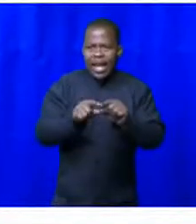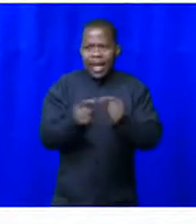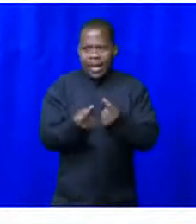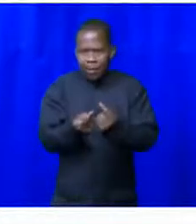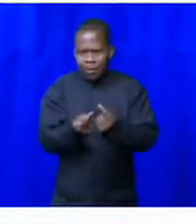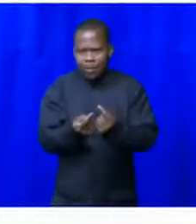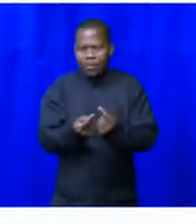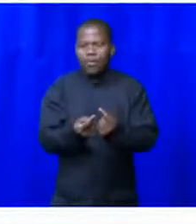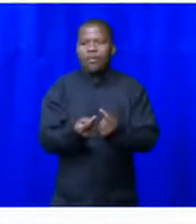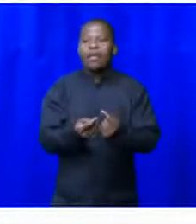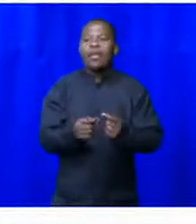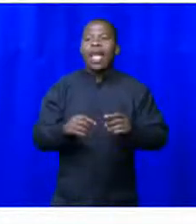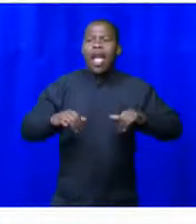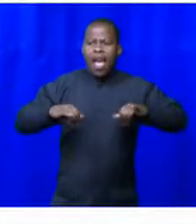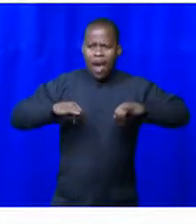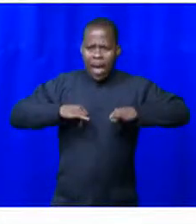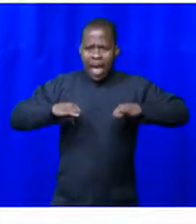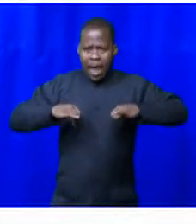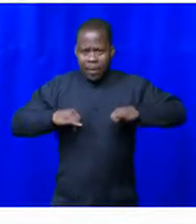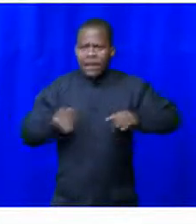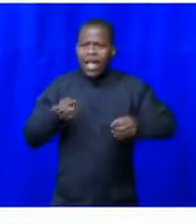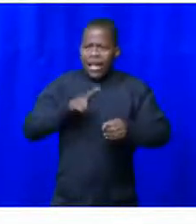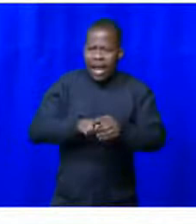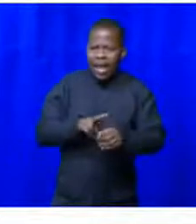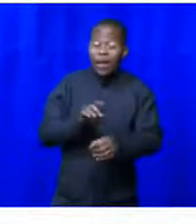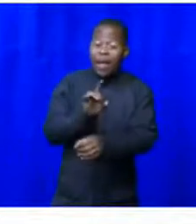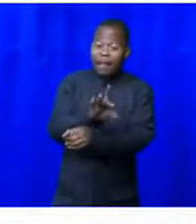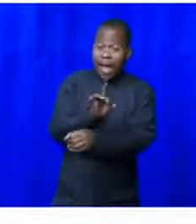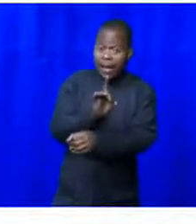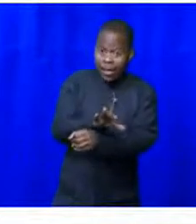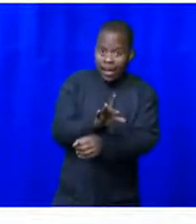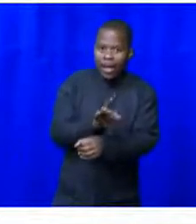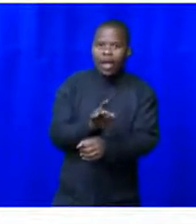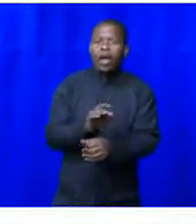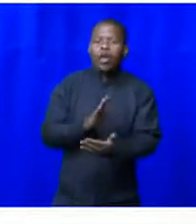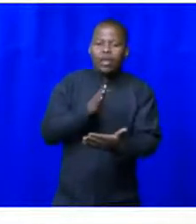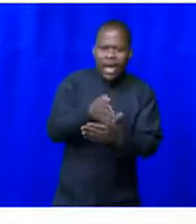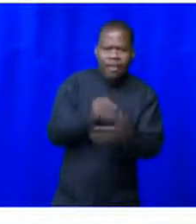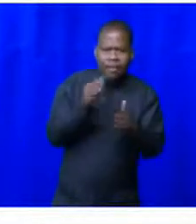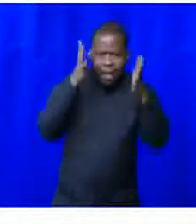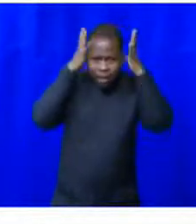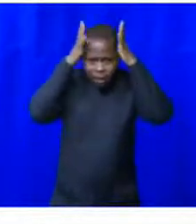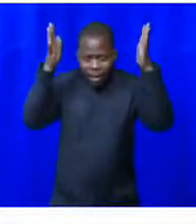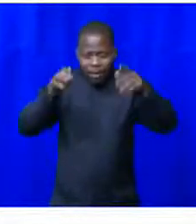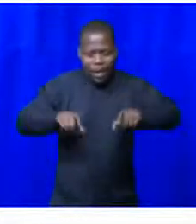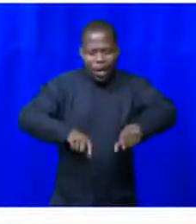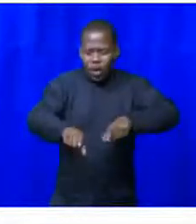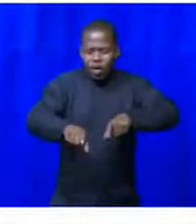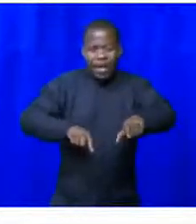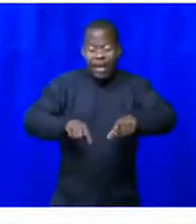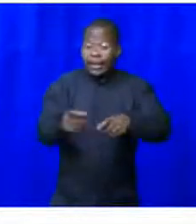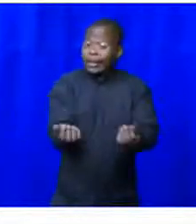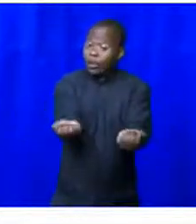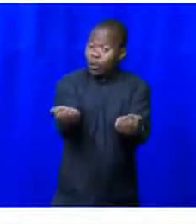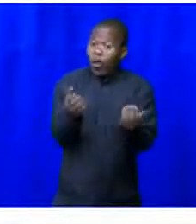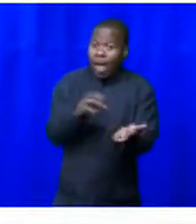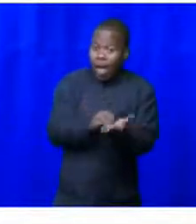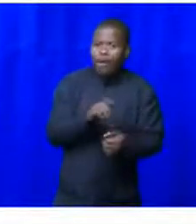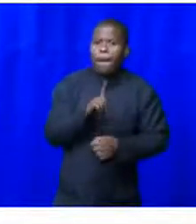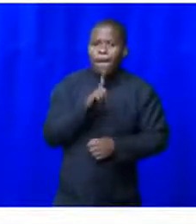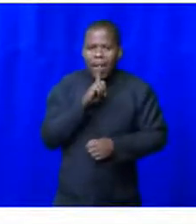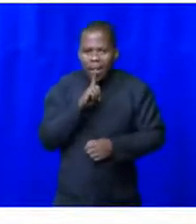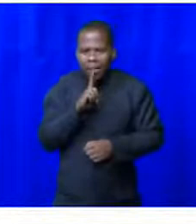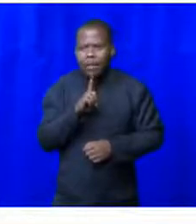technical bench, we have been reminding the reason why we are here. We know that the competition is not going to be easy, but we need